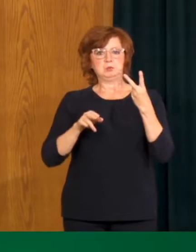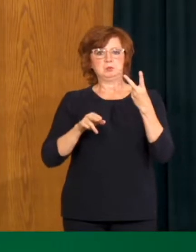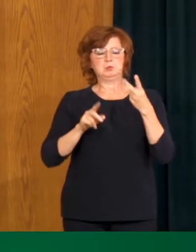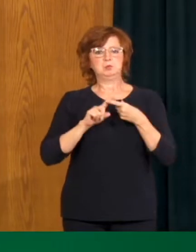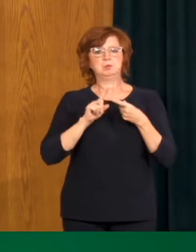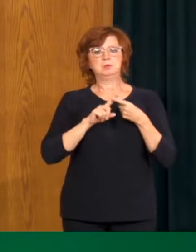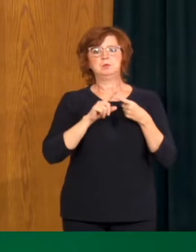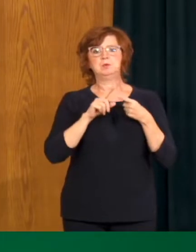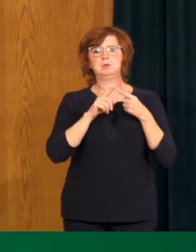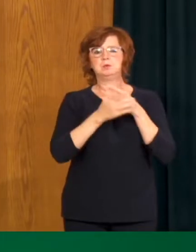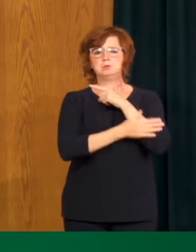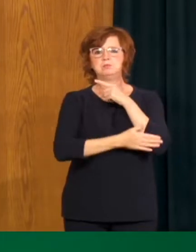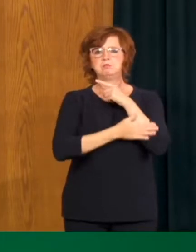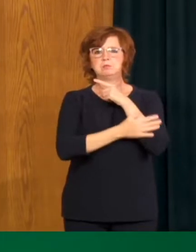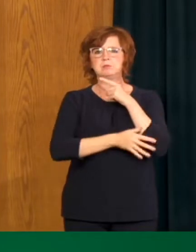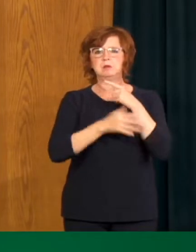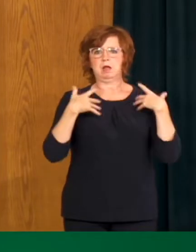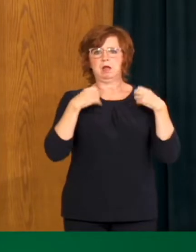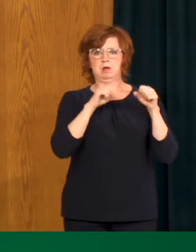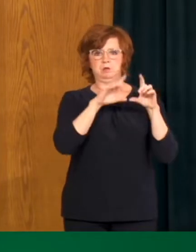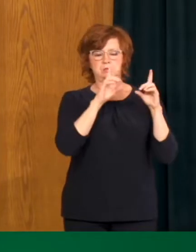Health Minister